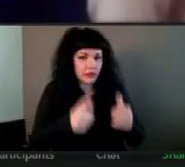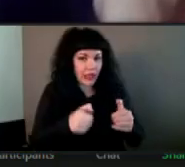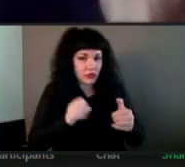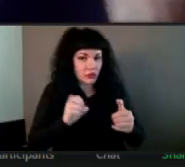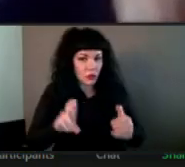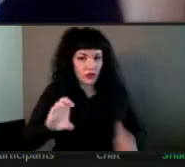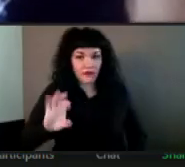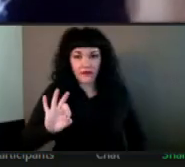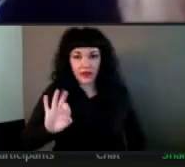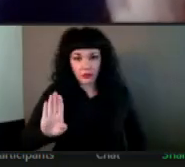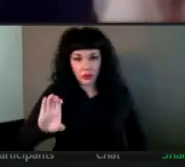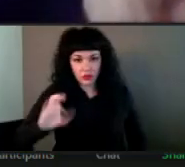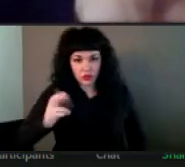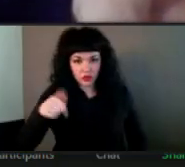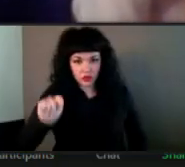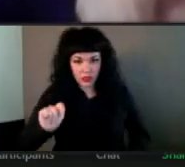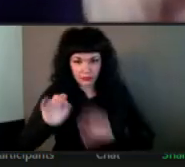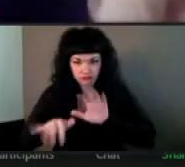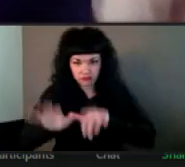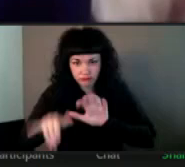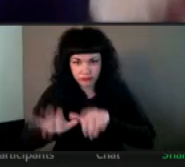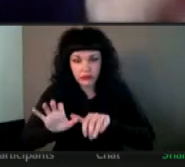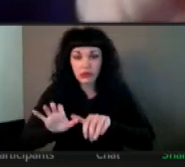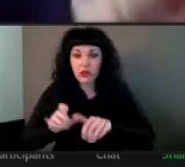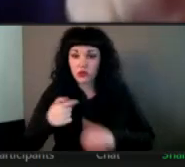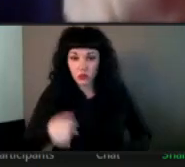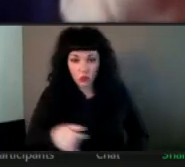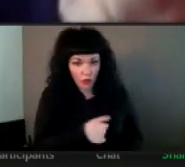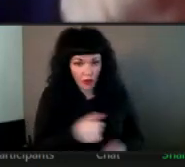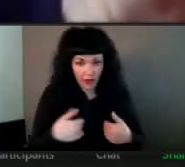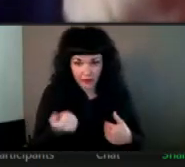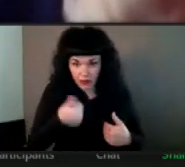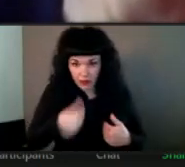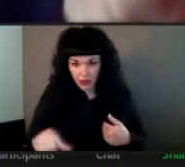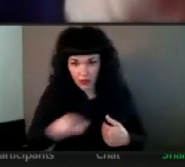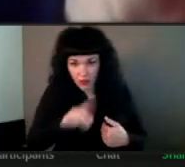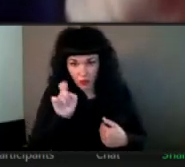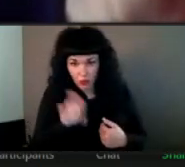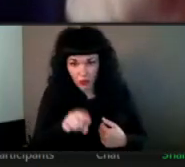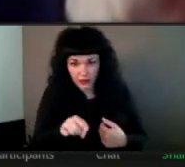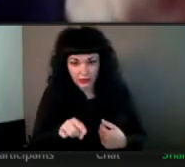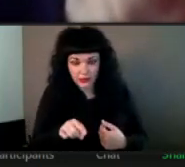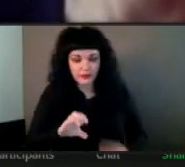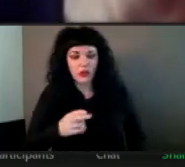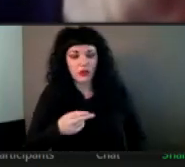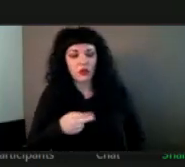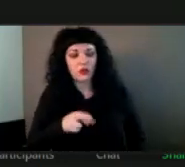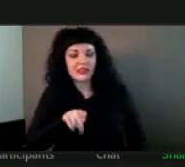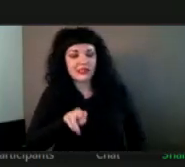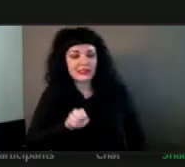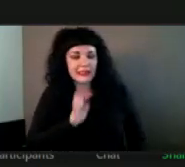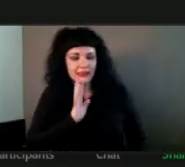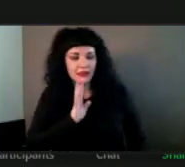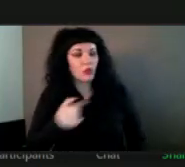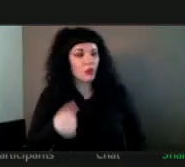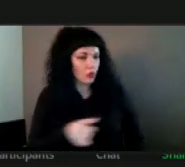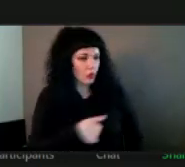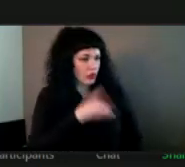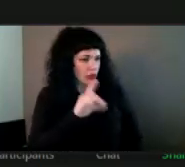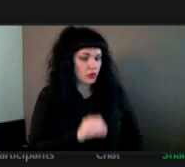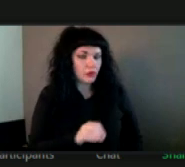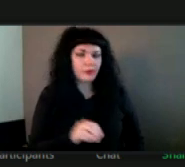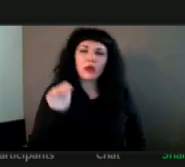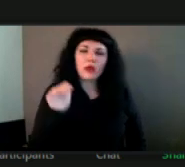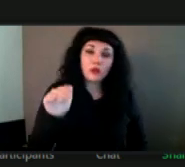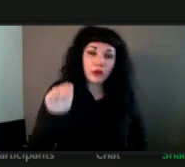Christine, for either Dr. Bryce or Dr. McGrath? We do. And I just want to remind everybody that there's